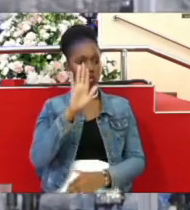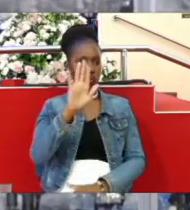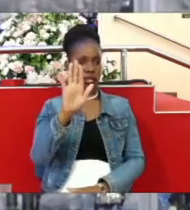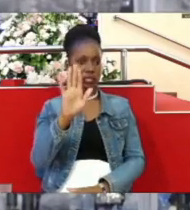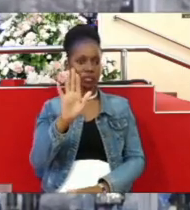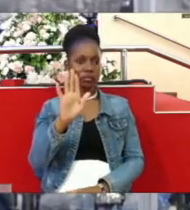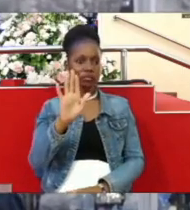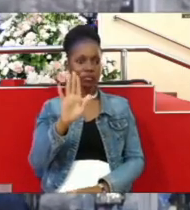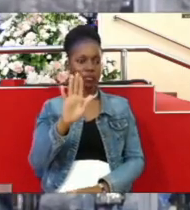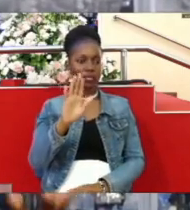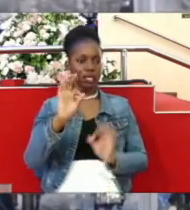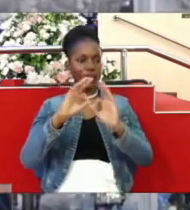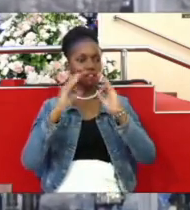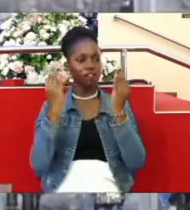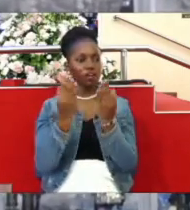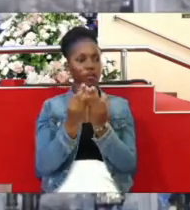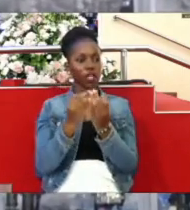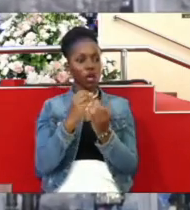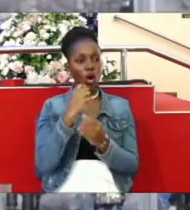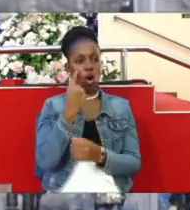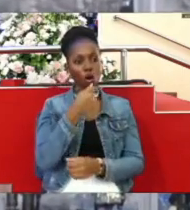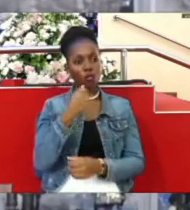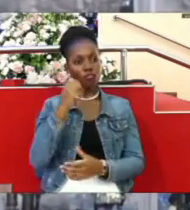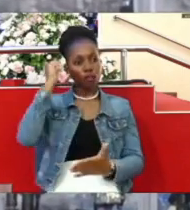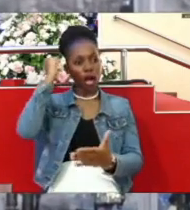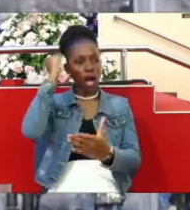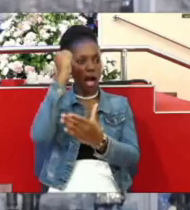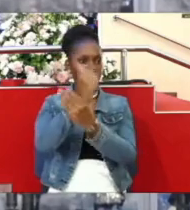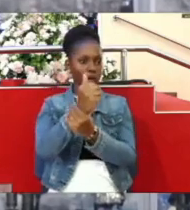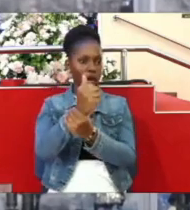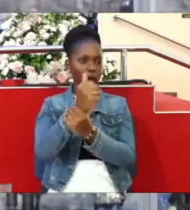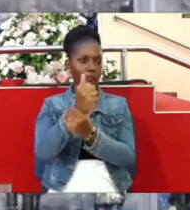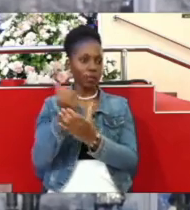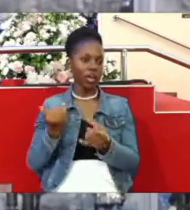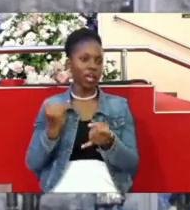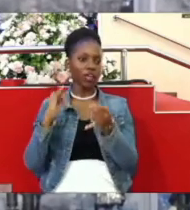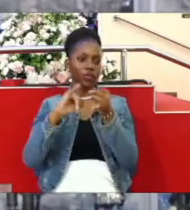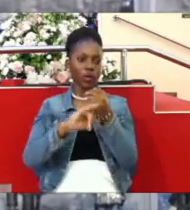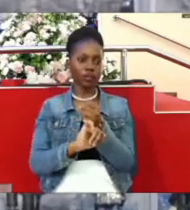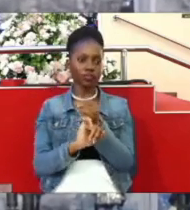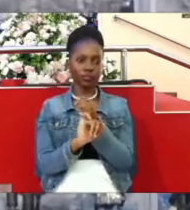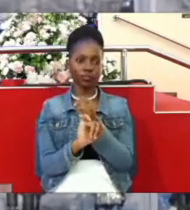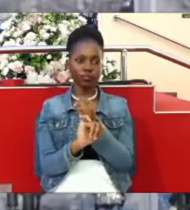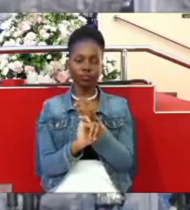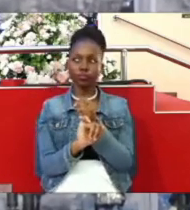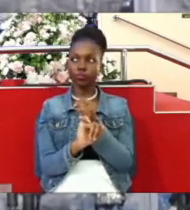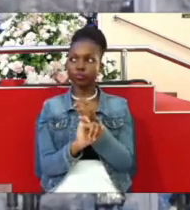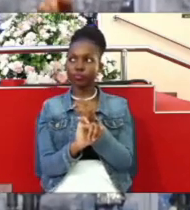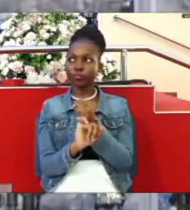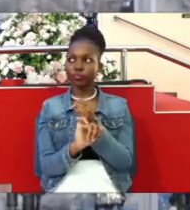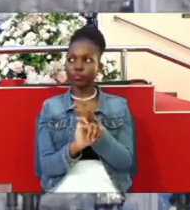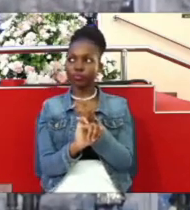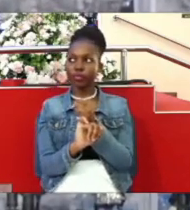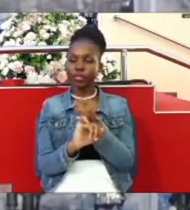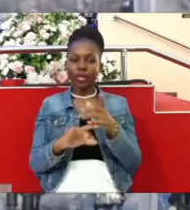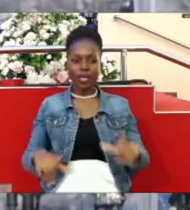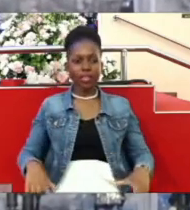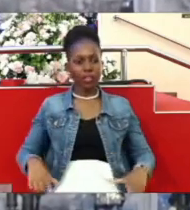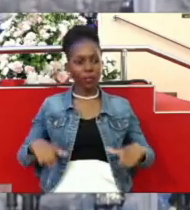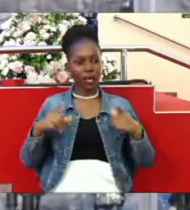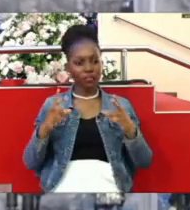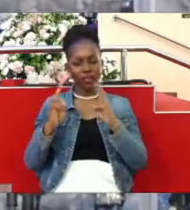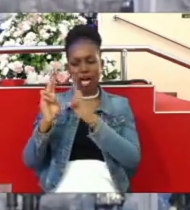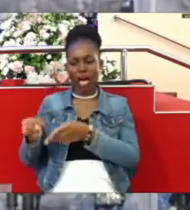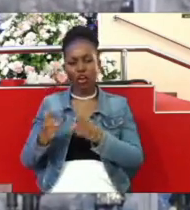of Abraham and Sarah. Na ila ni familia ya Abraham na Sarah. And we find that they are living a normal life like your life and